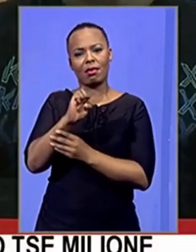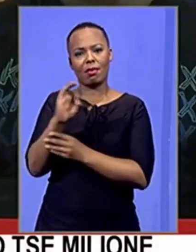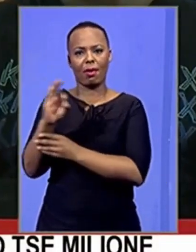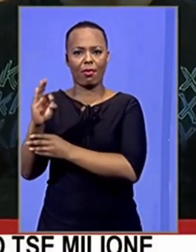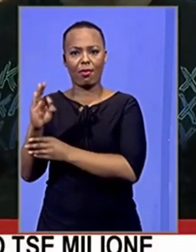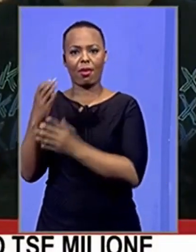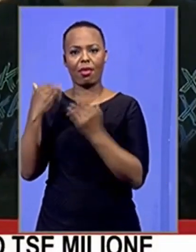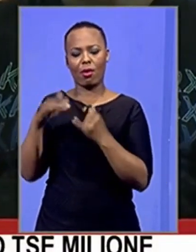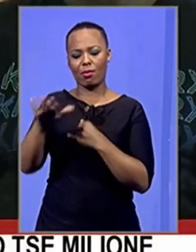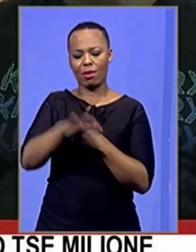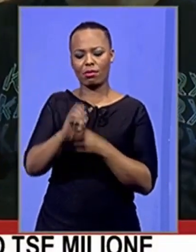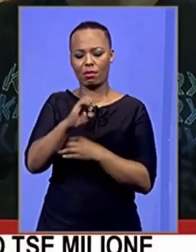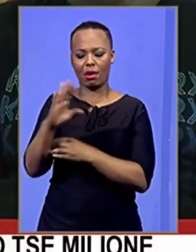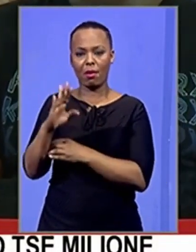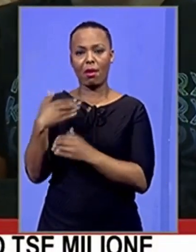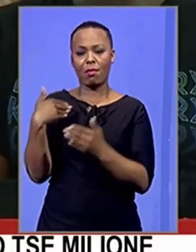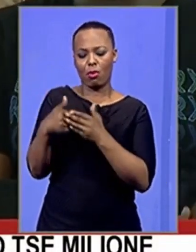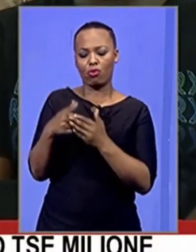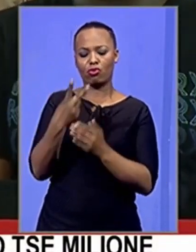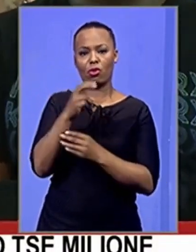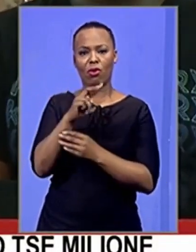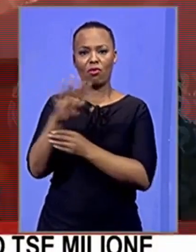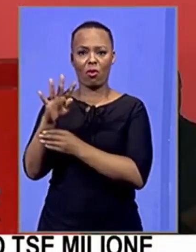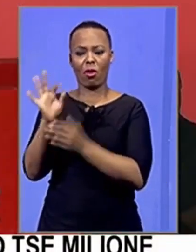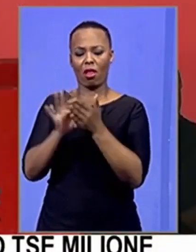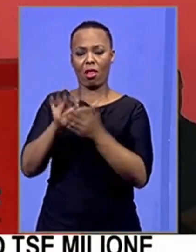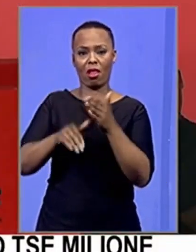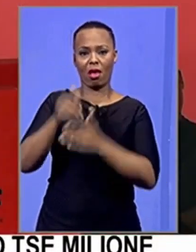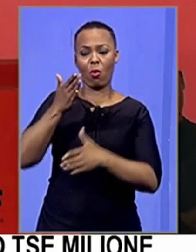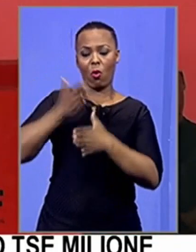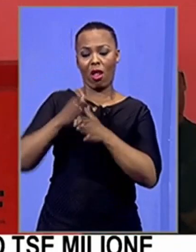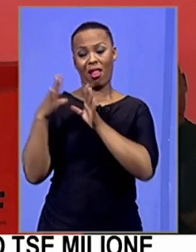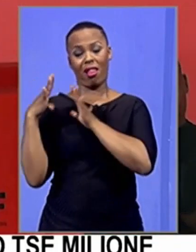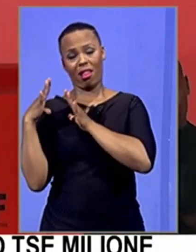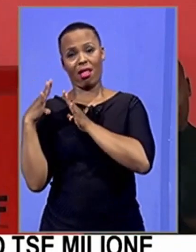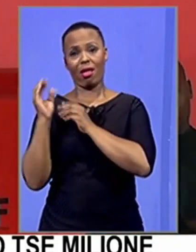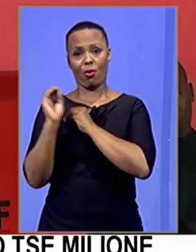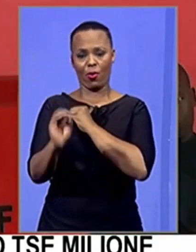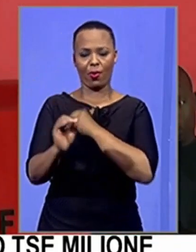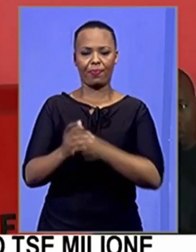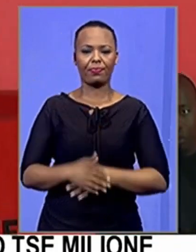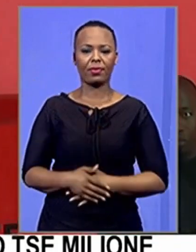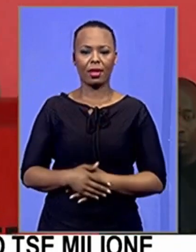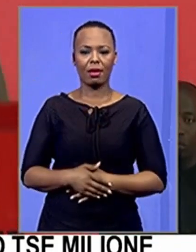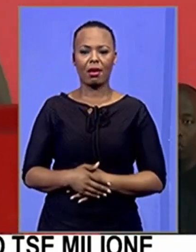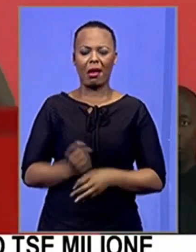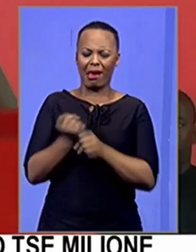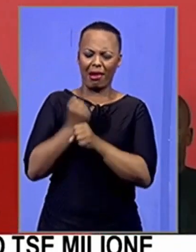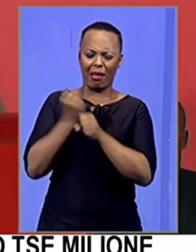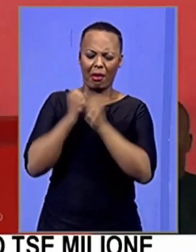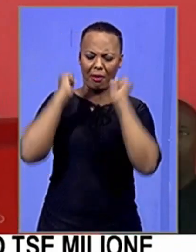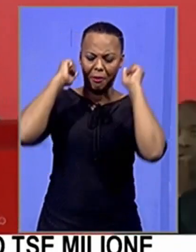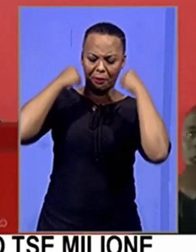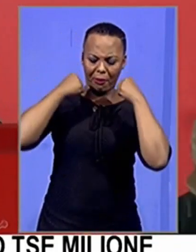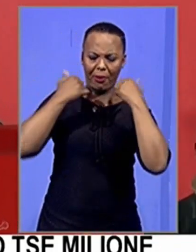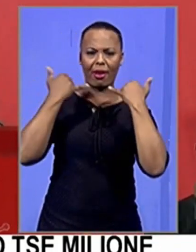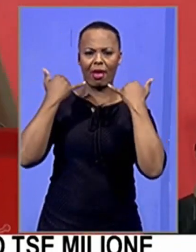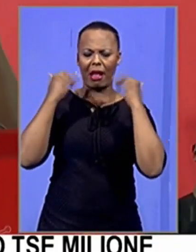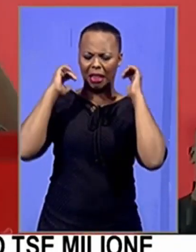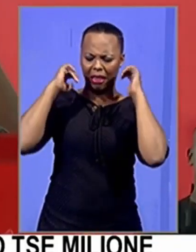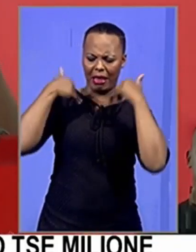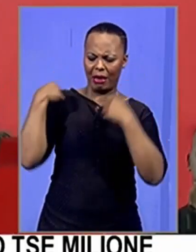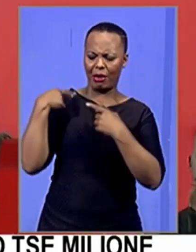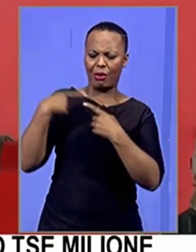tse milione pele dikgetho tsa naha ka 2024. We have had a lot. He has empowered us. He